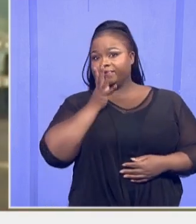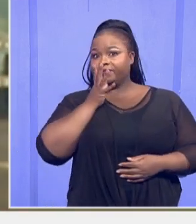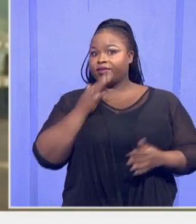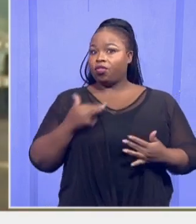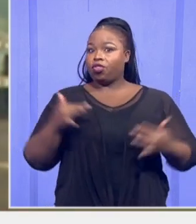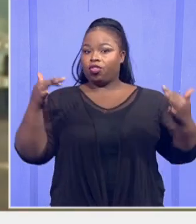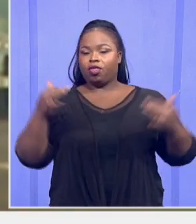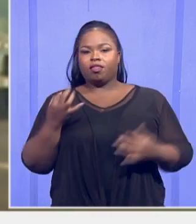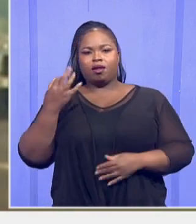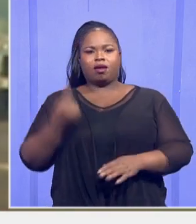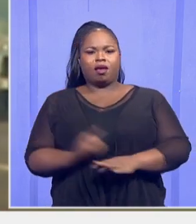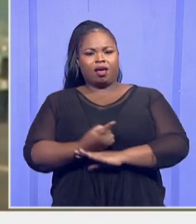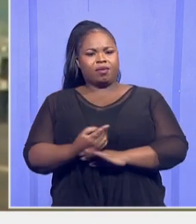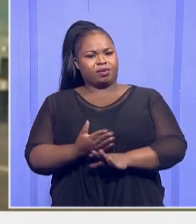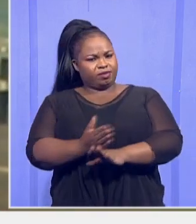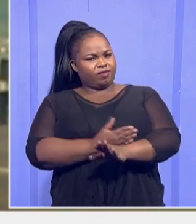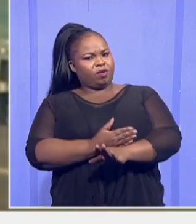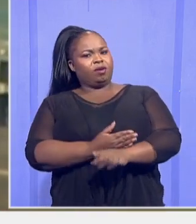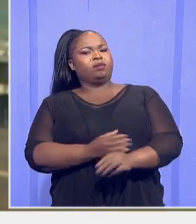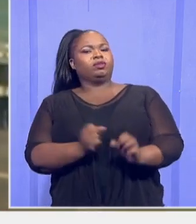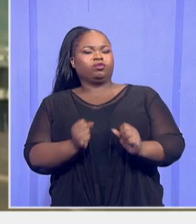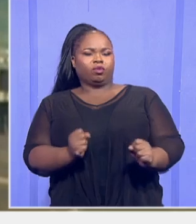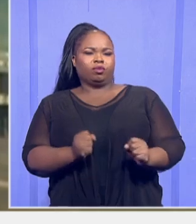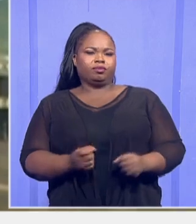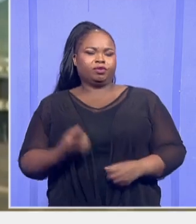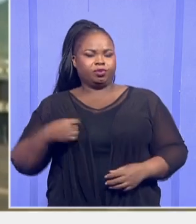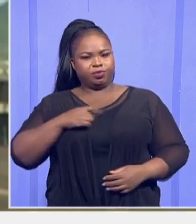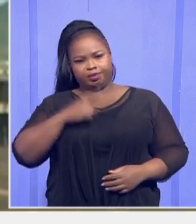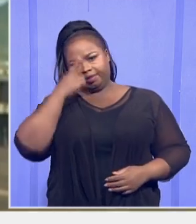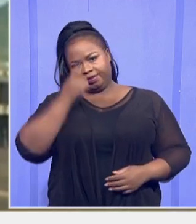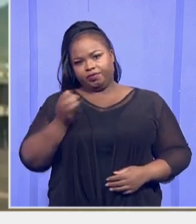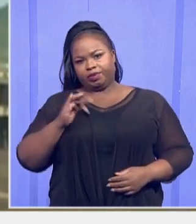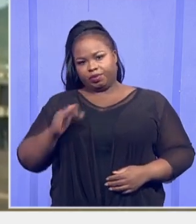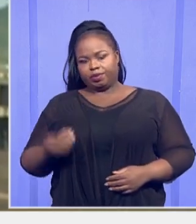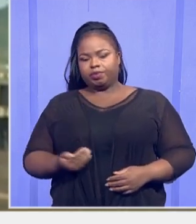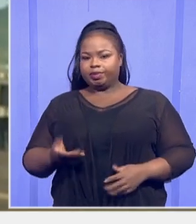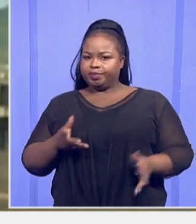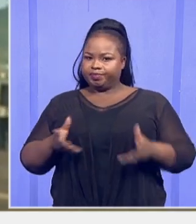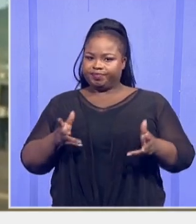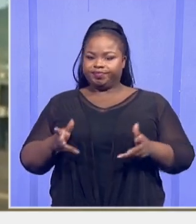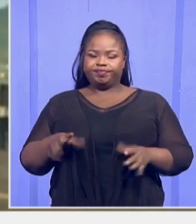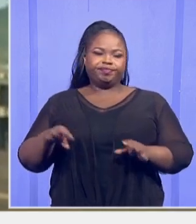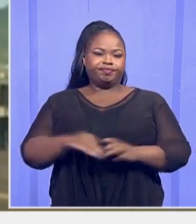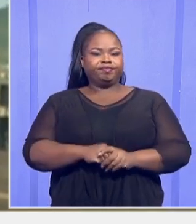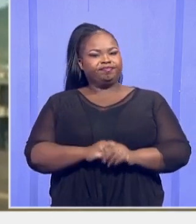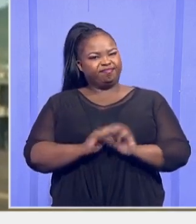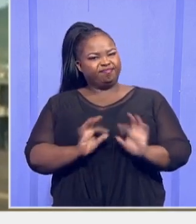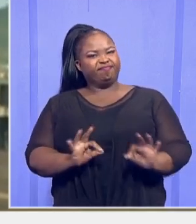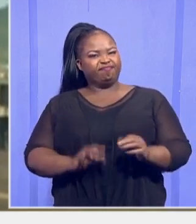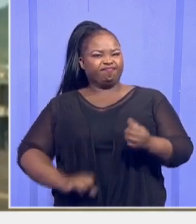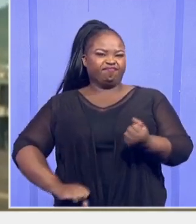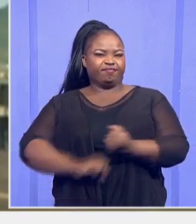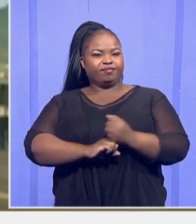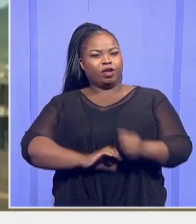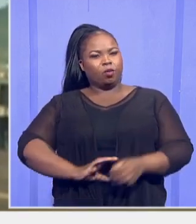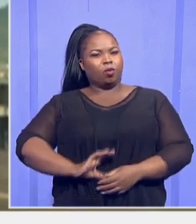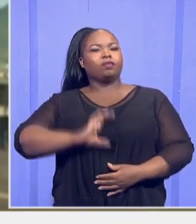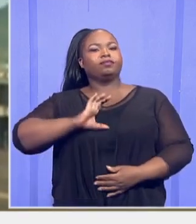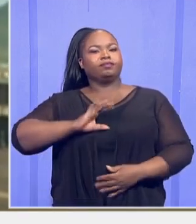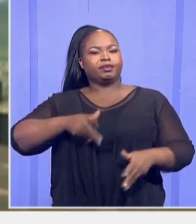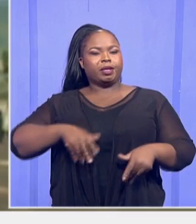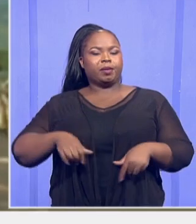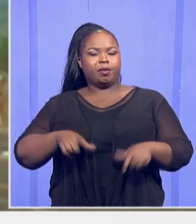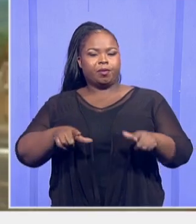hours into the game, honestly speaking, we strongly believe that Banyana Banyana are in for a moral boosting send-off here in